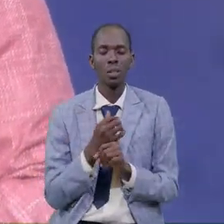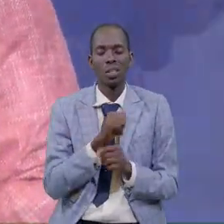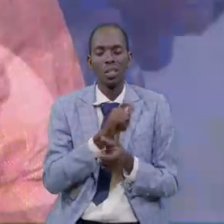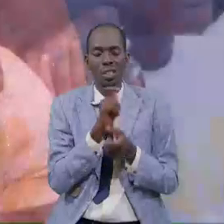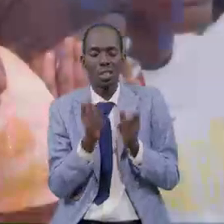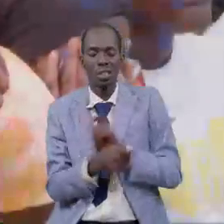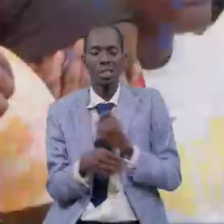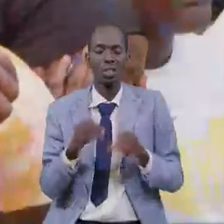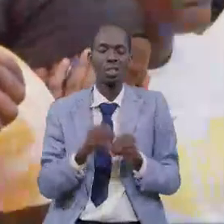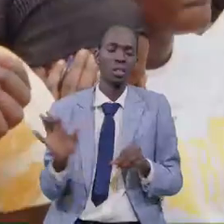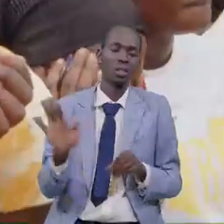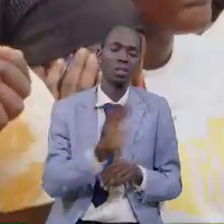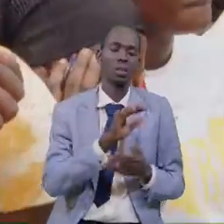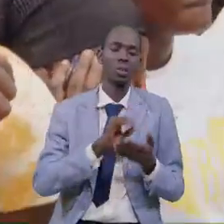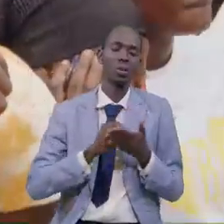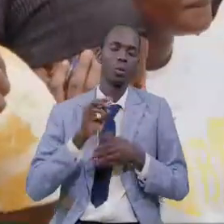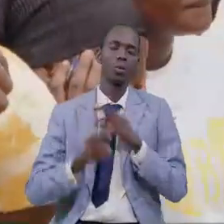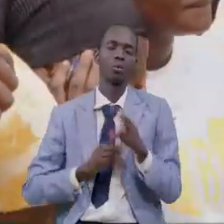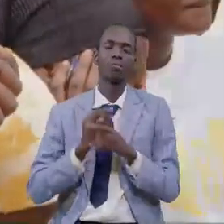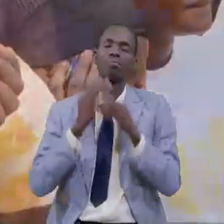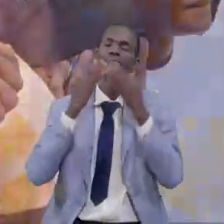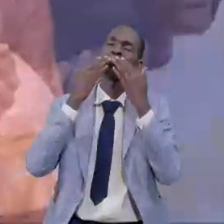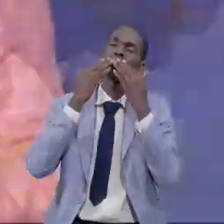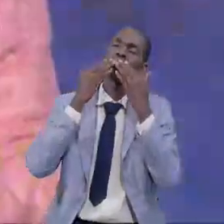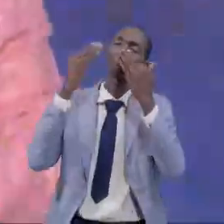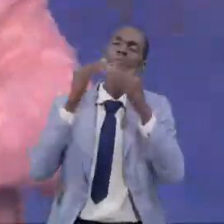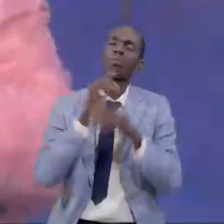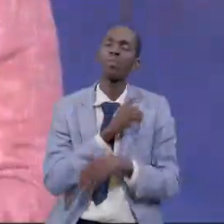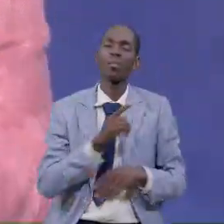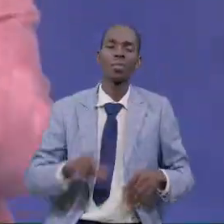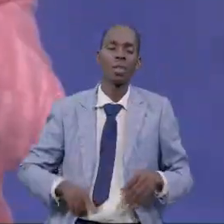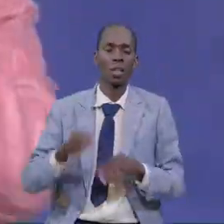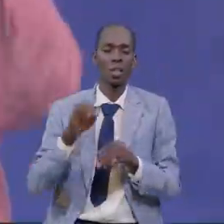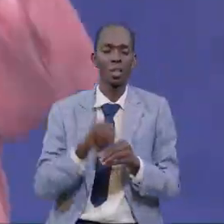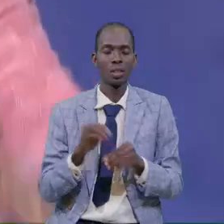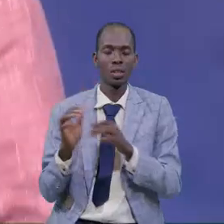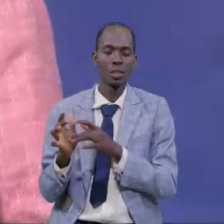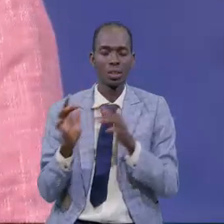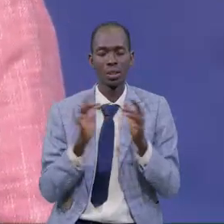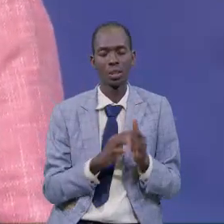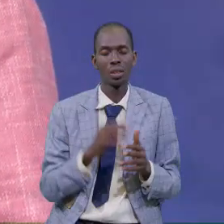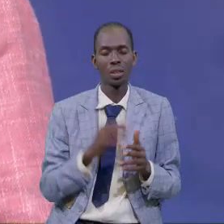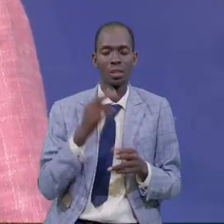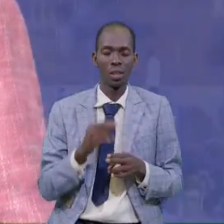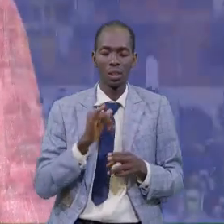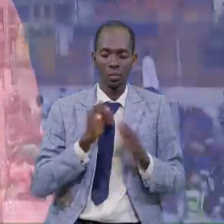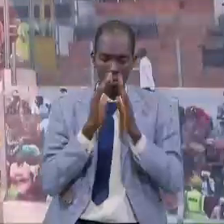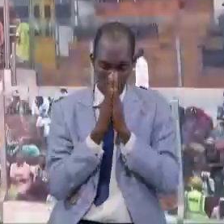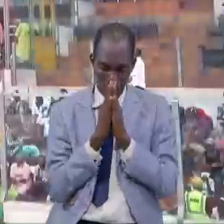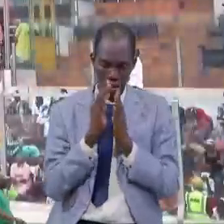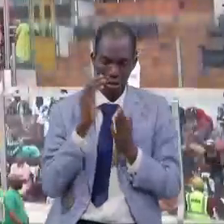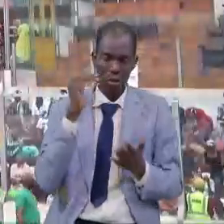world. Thank you, Lord. In Jesus' name, I pray.